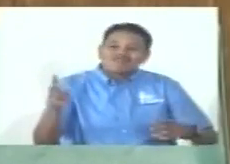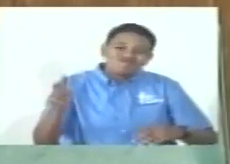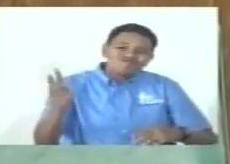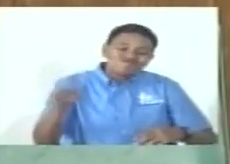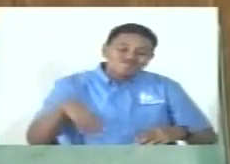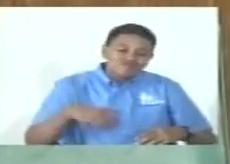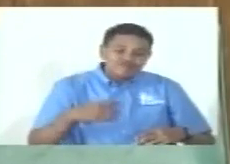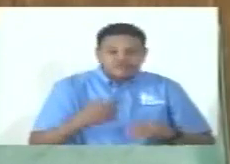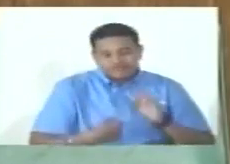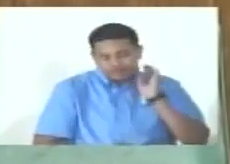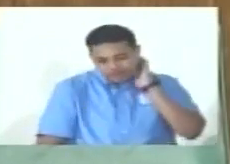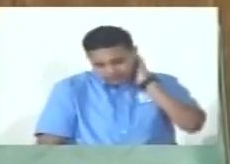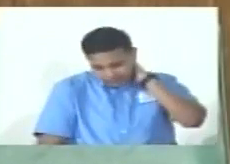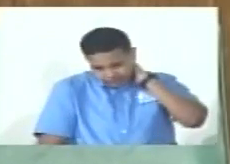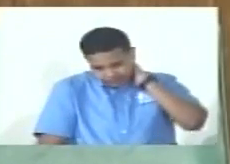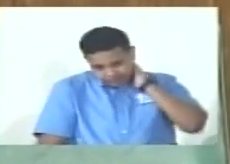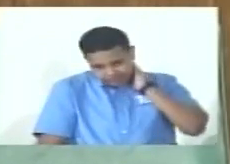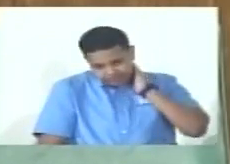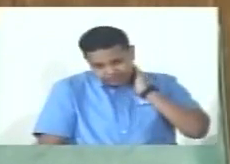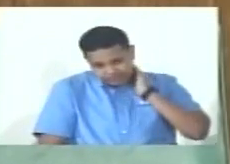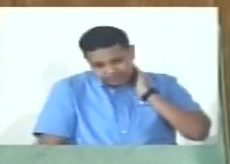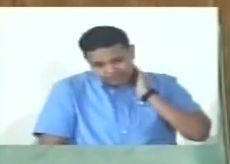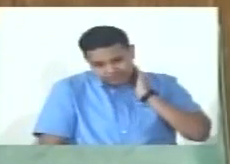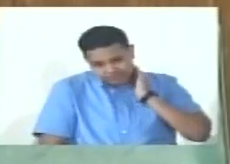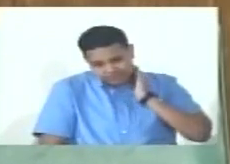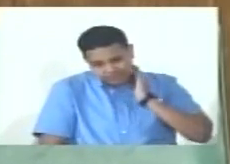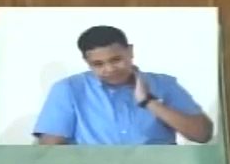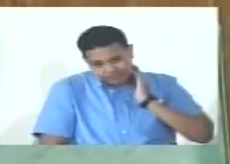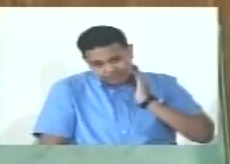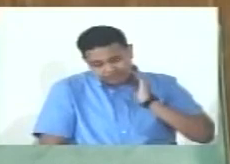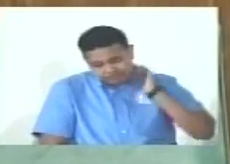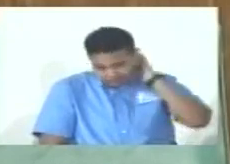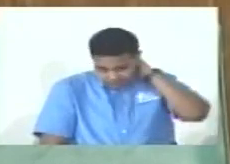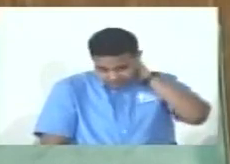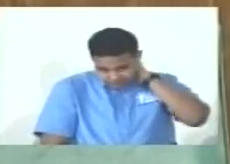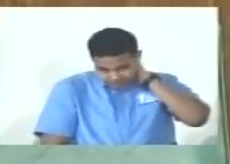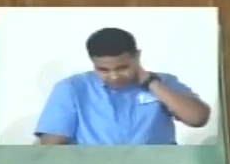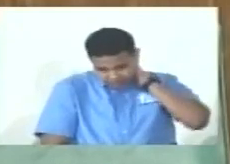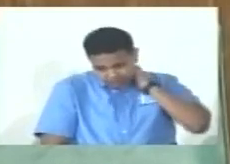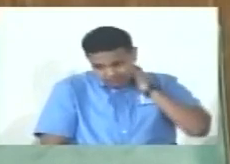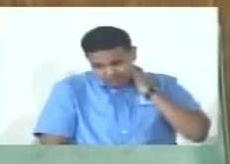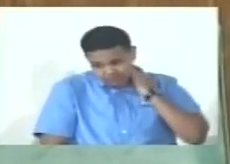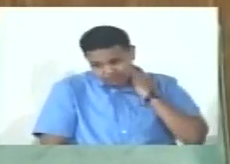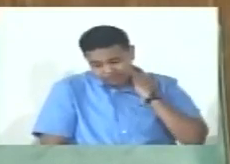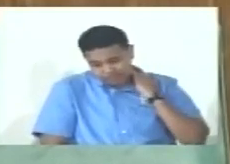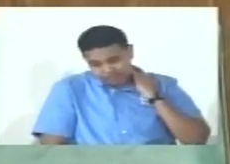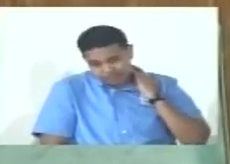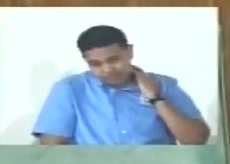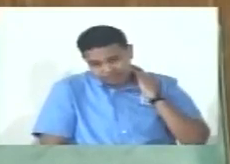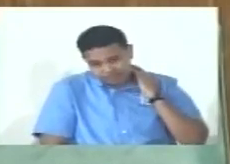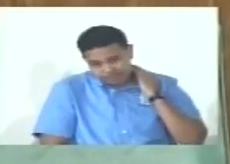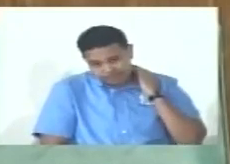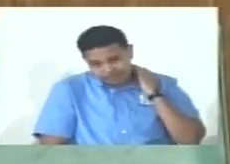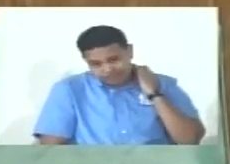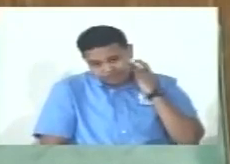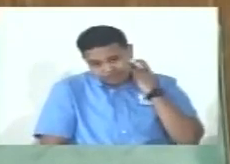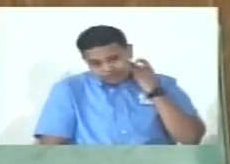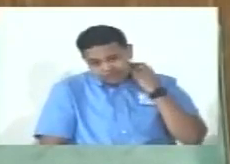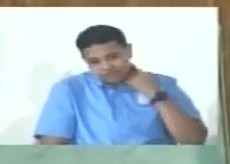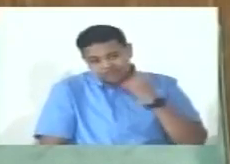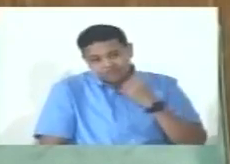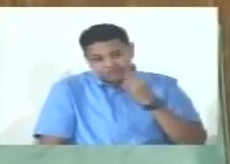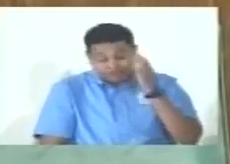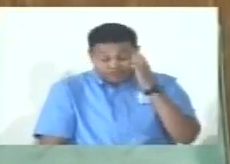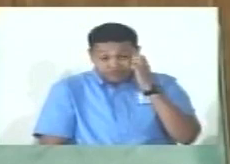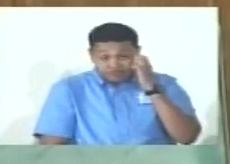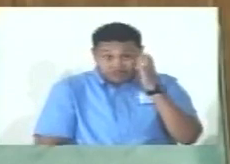So we, the citizens, business people or otherwise, local or foreign, can do wise,